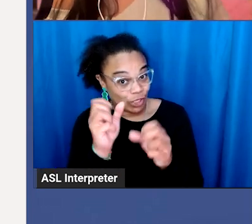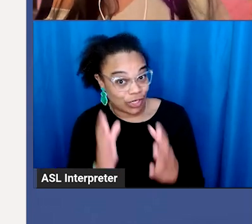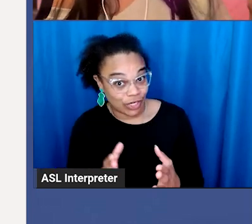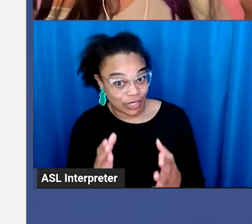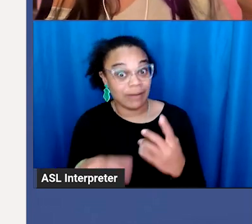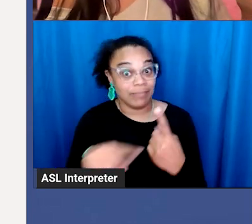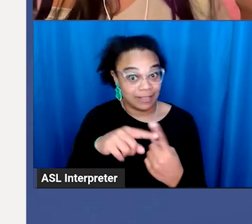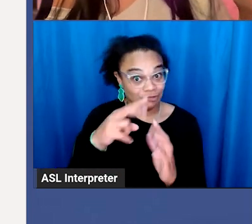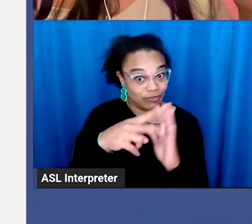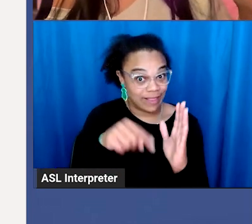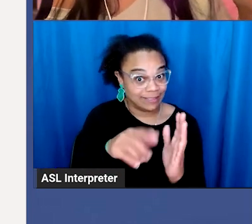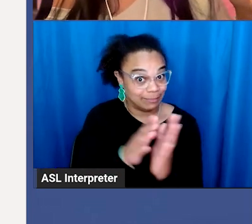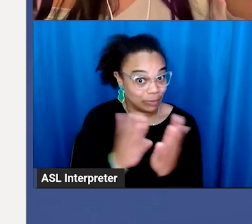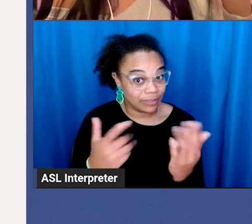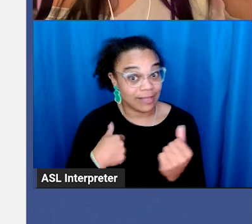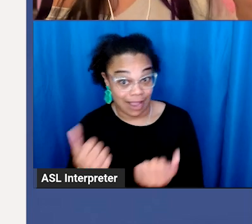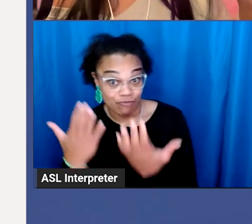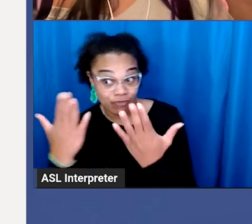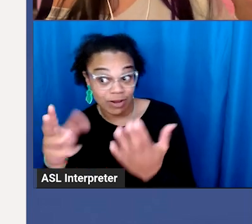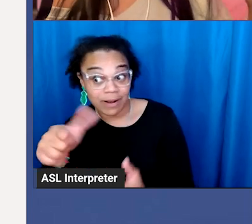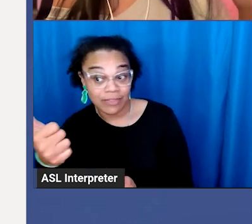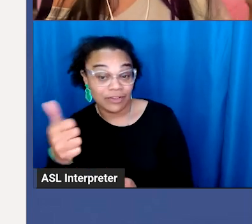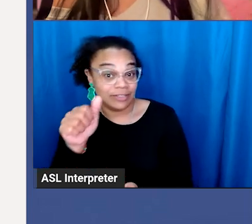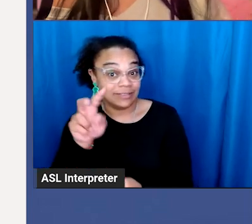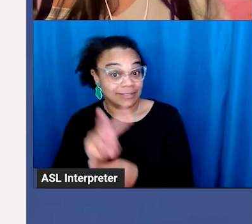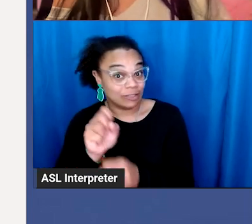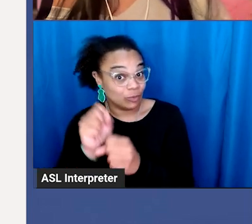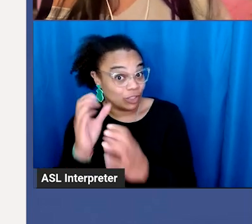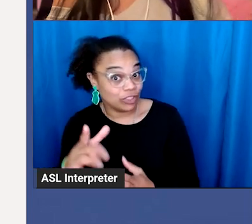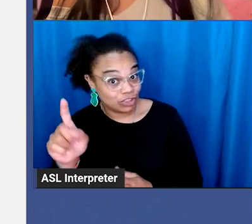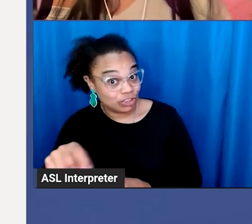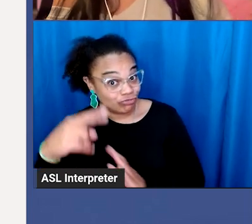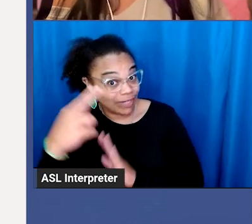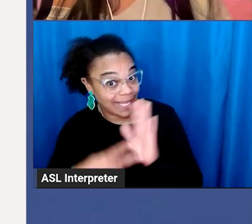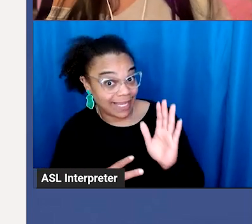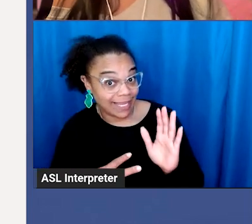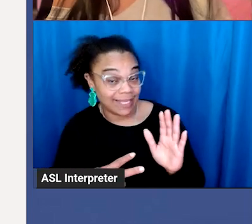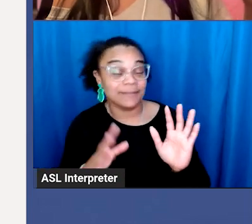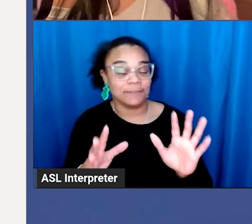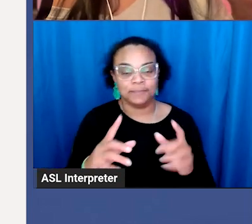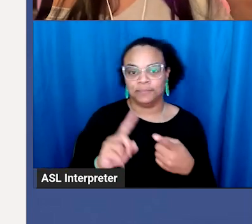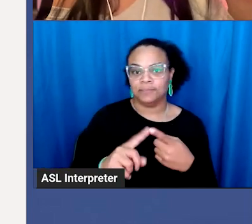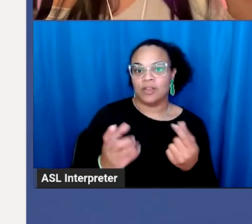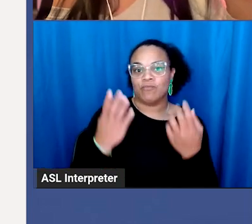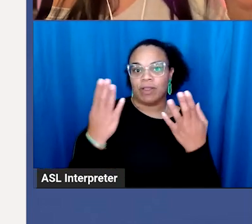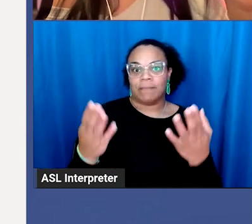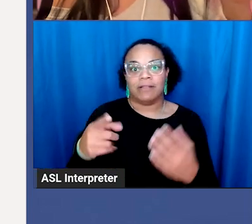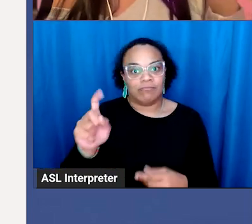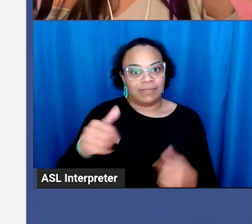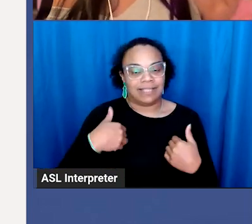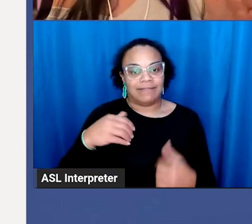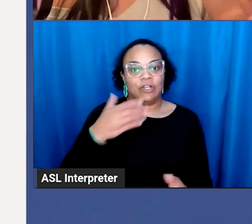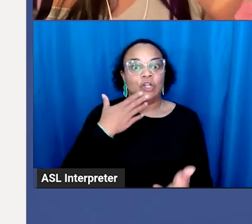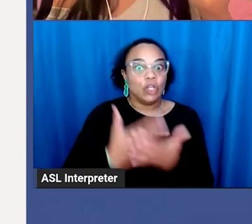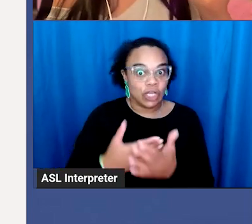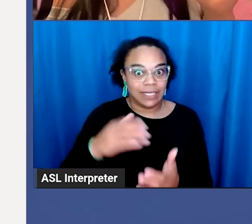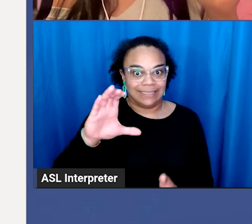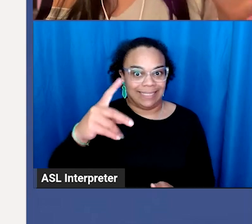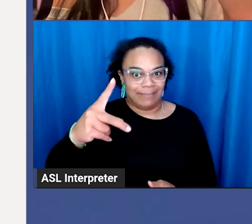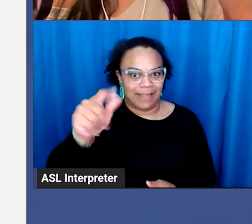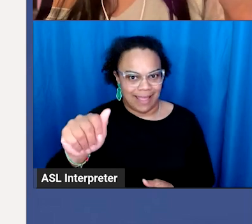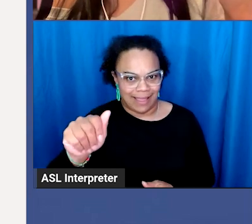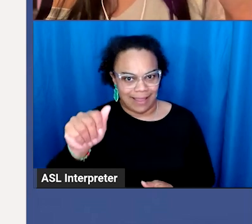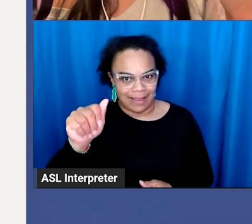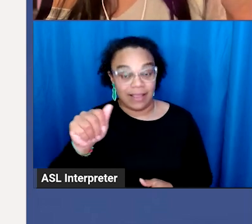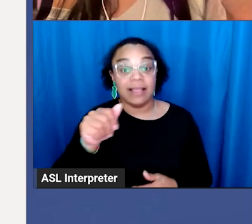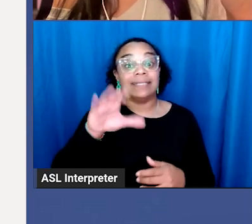read, is you want to have a good CPA, a CPA that is certified in the state that you are